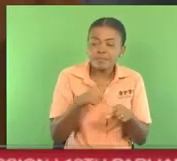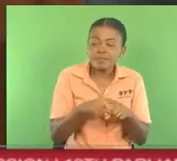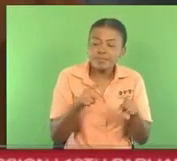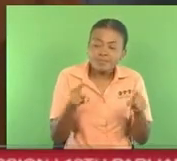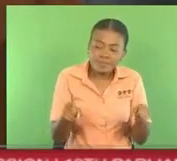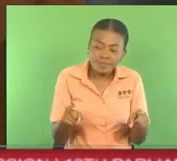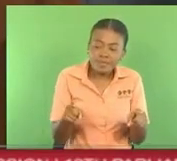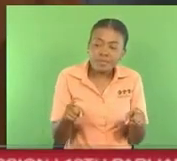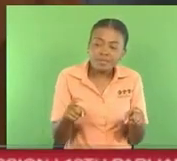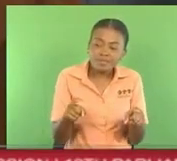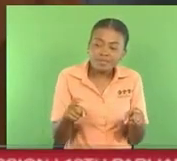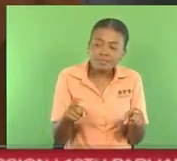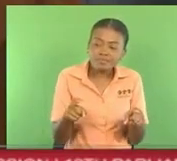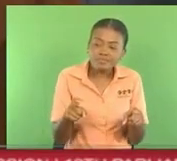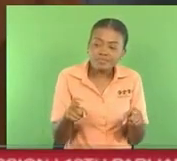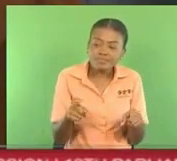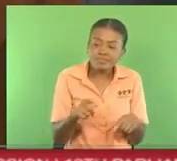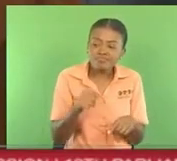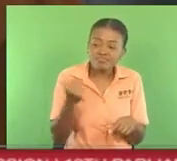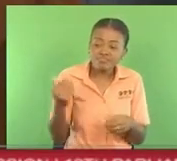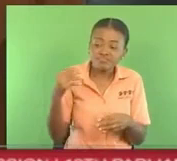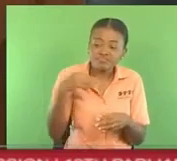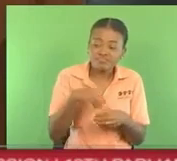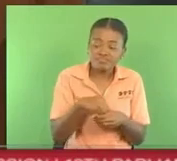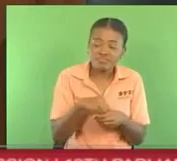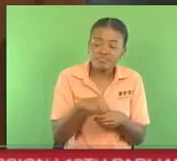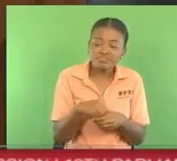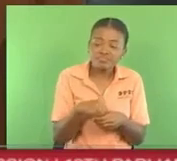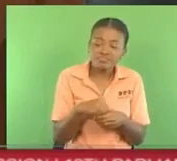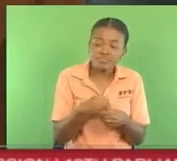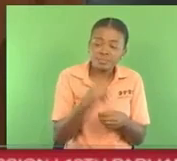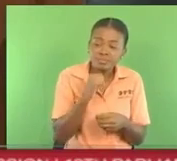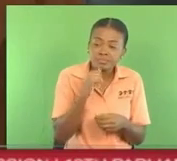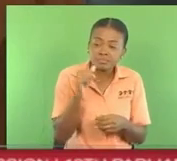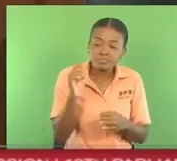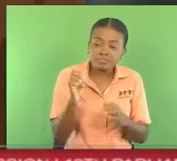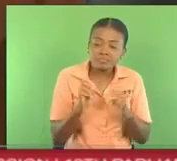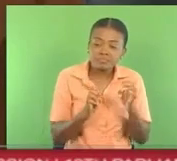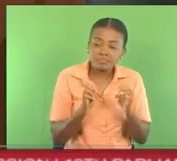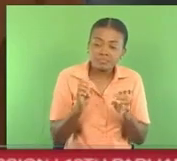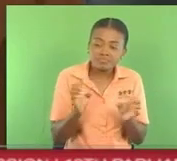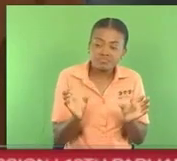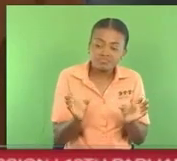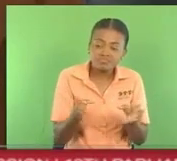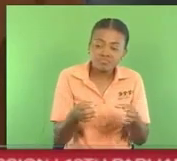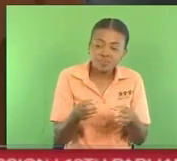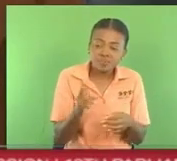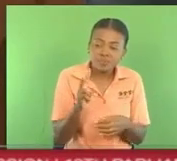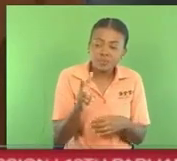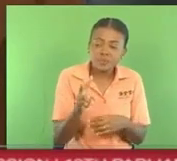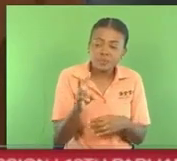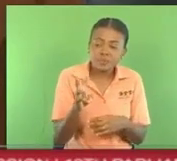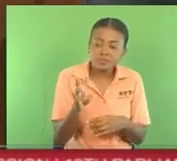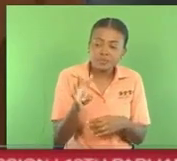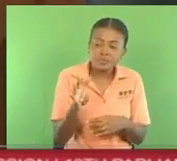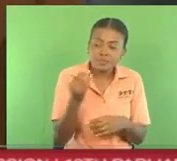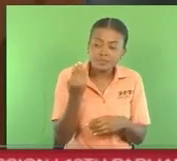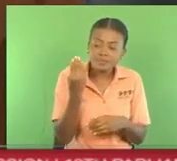operational investments on the non-energy side at the extent of another $264 million,